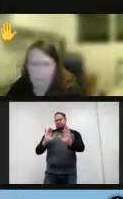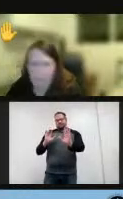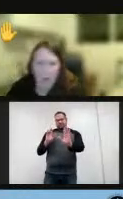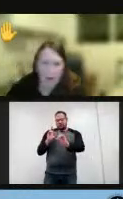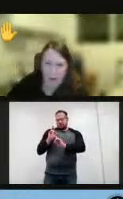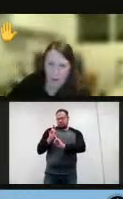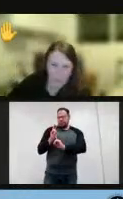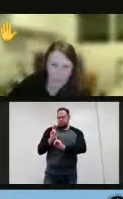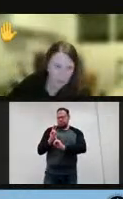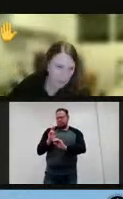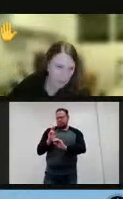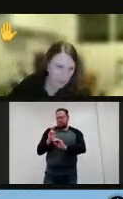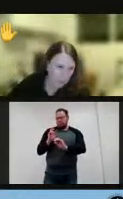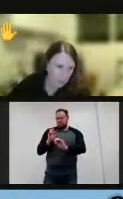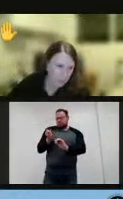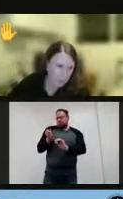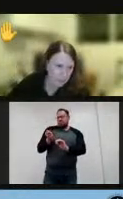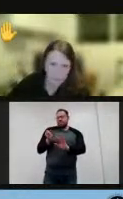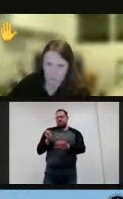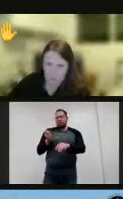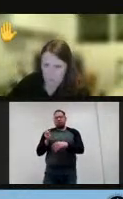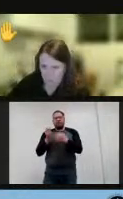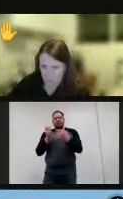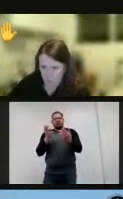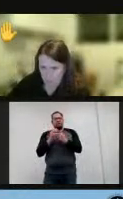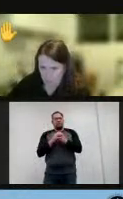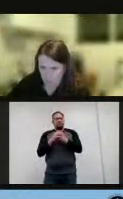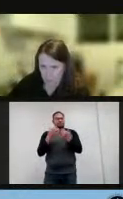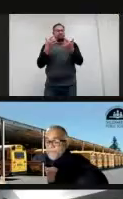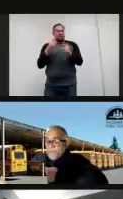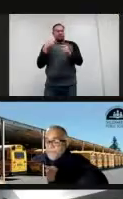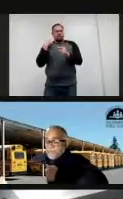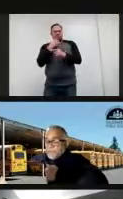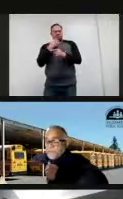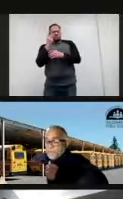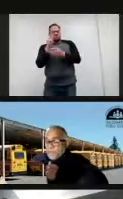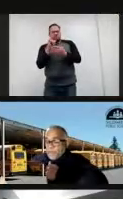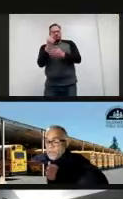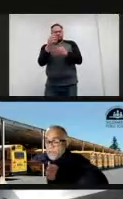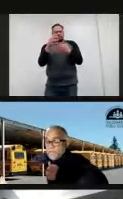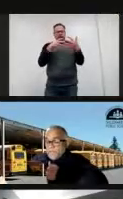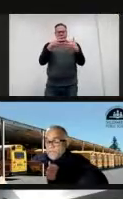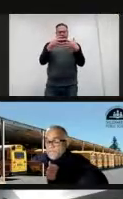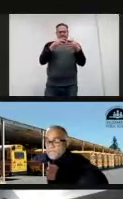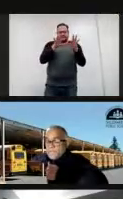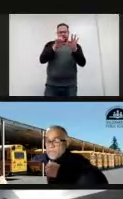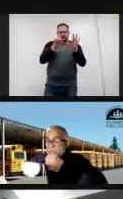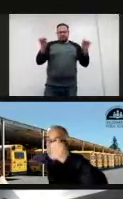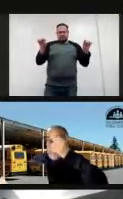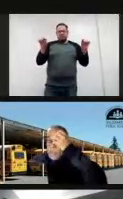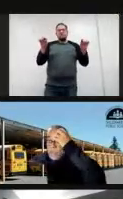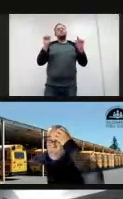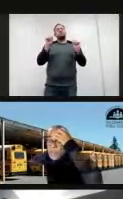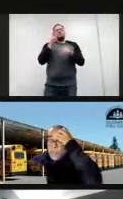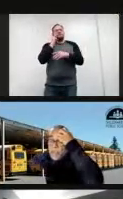2 seconds. Okay. All right, thank you. Yeah. So when we get to those bars, you can see that